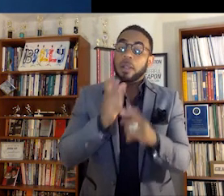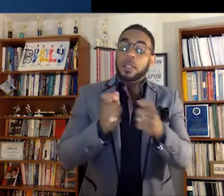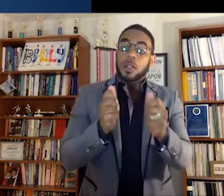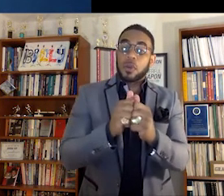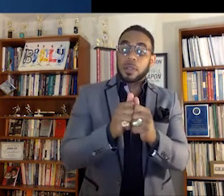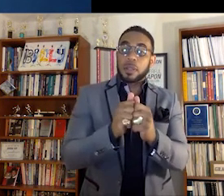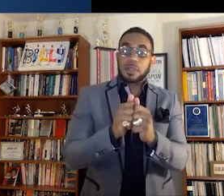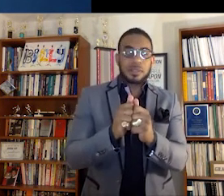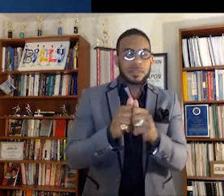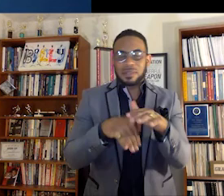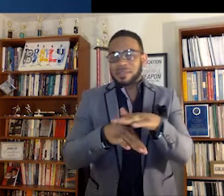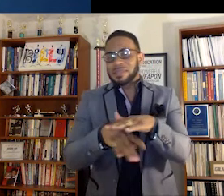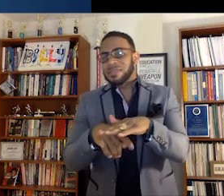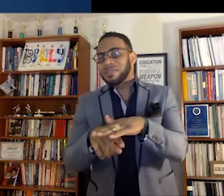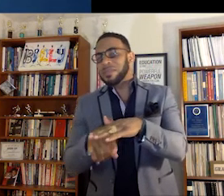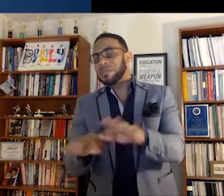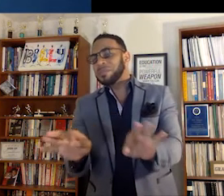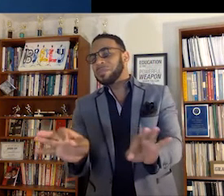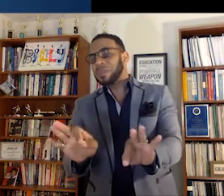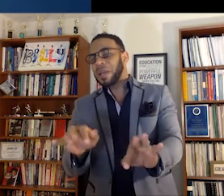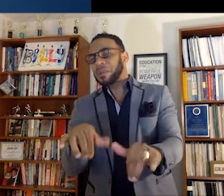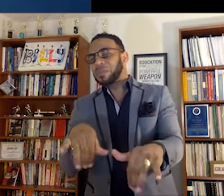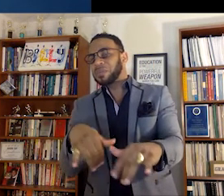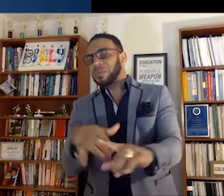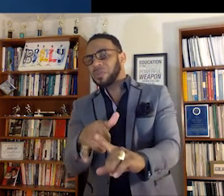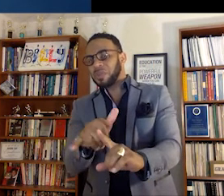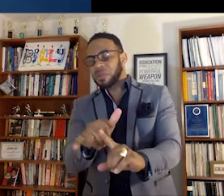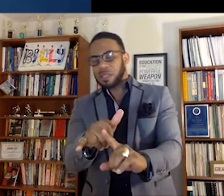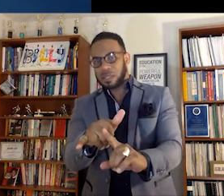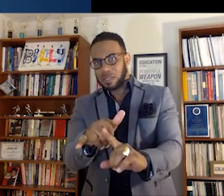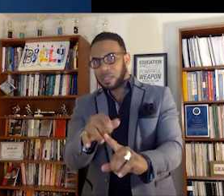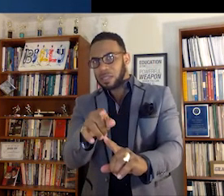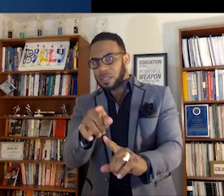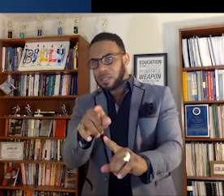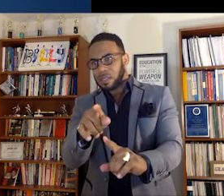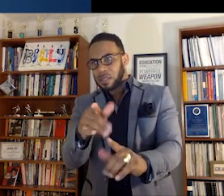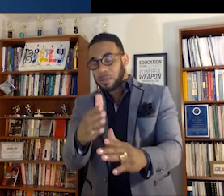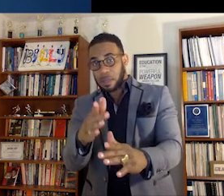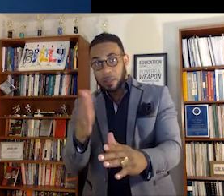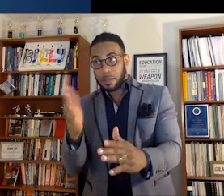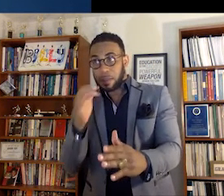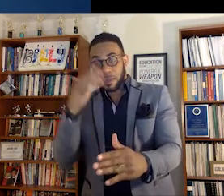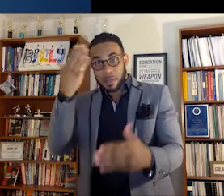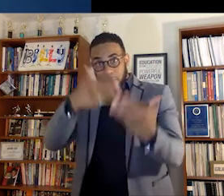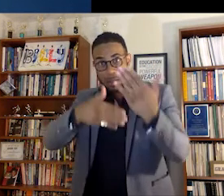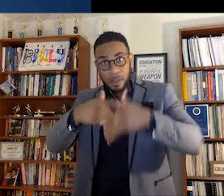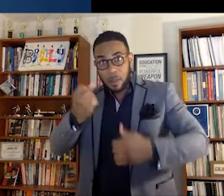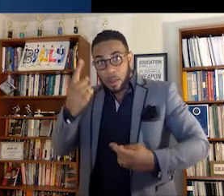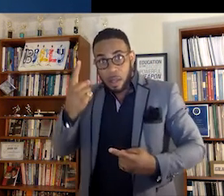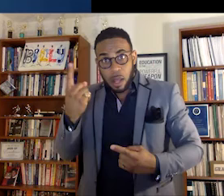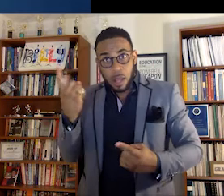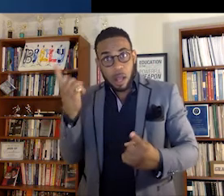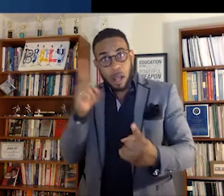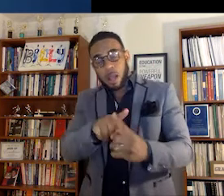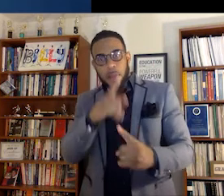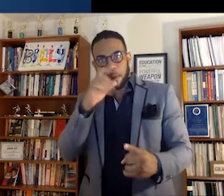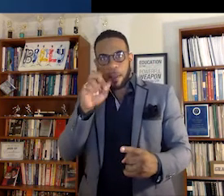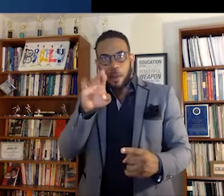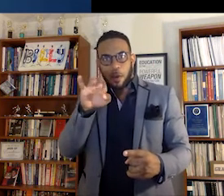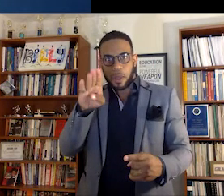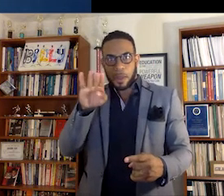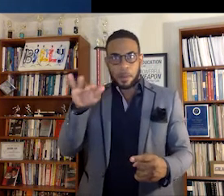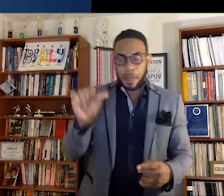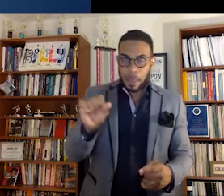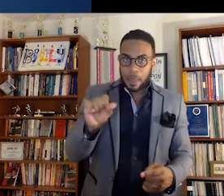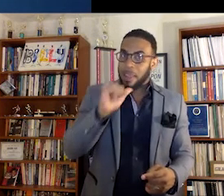with microaggressions, these aggressions that perhaps they may not even realize are coming to them because of racial